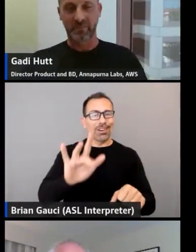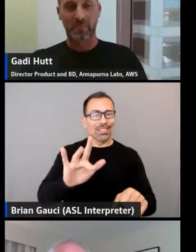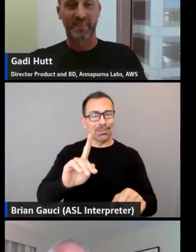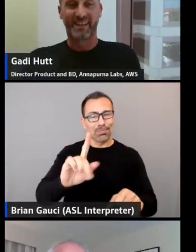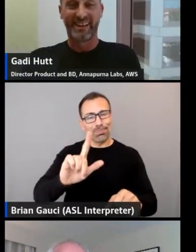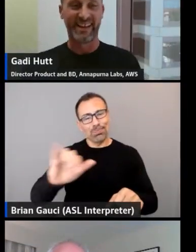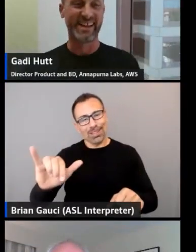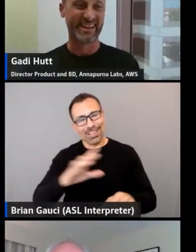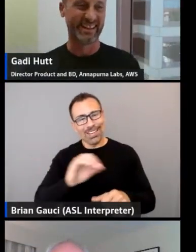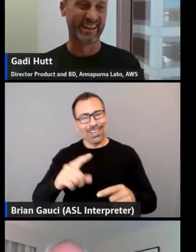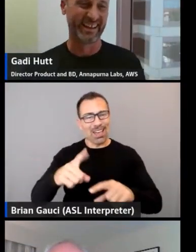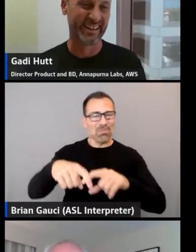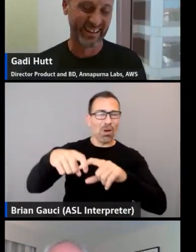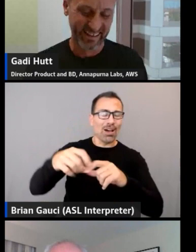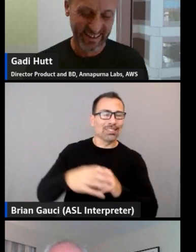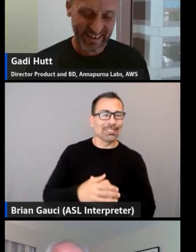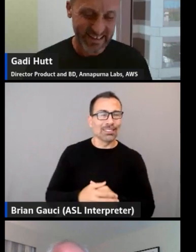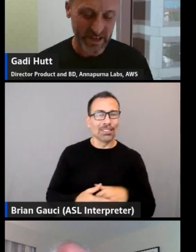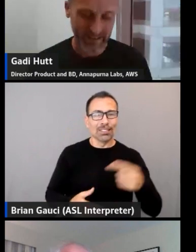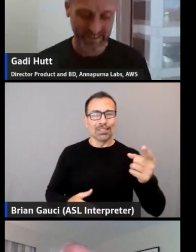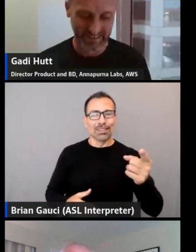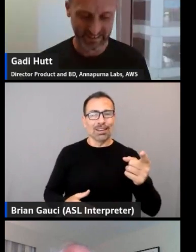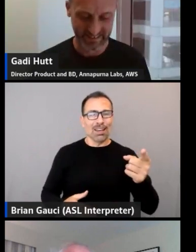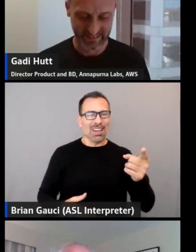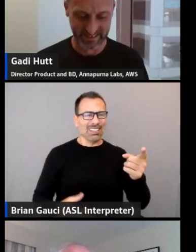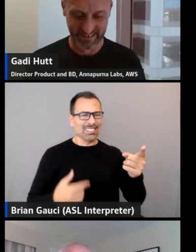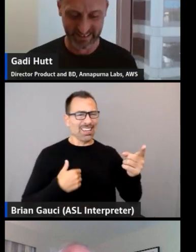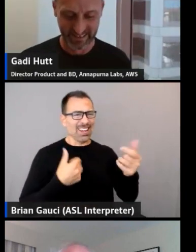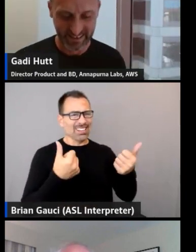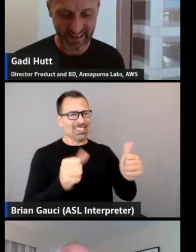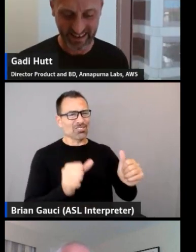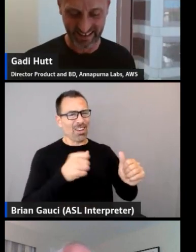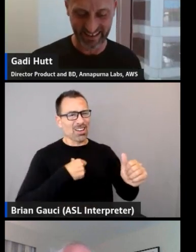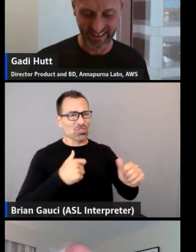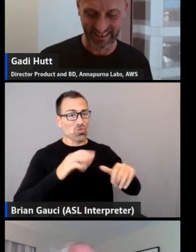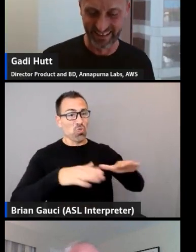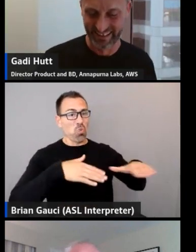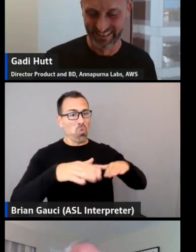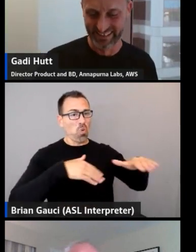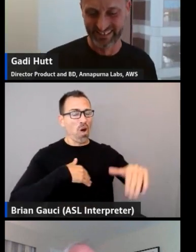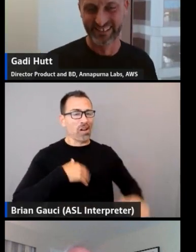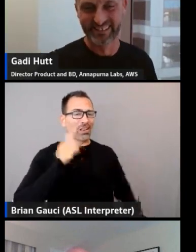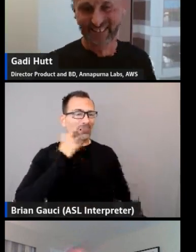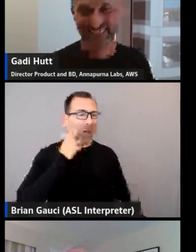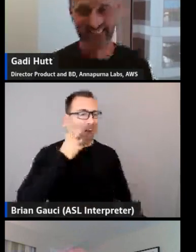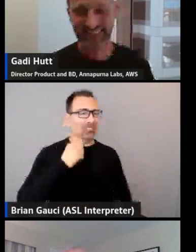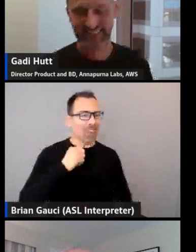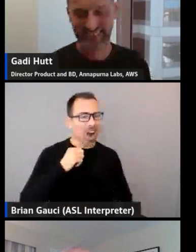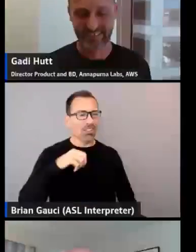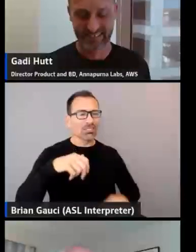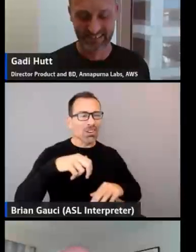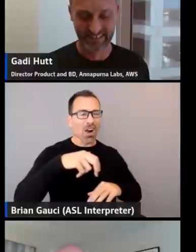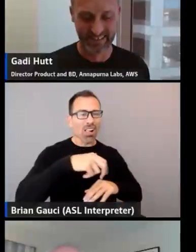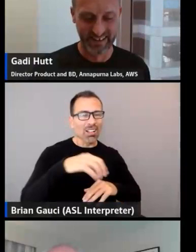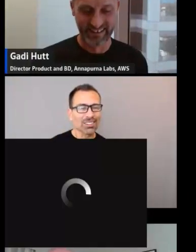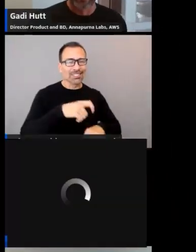gum at the same time. Yeah. But could an AI do it any better? Ooh, I don't know. Chat, what do you think? Let us